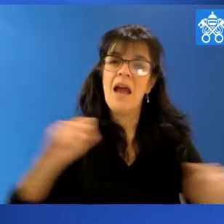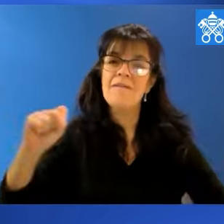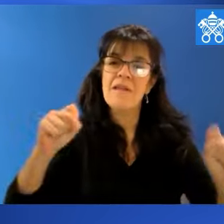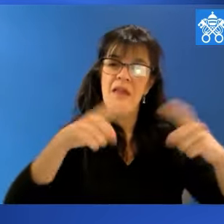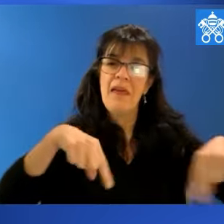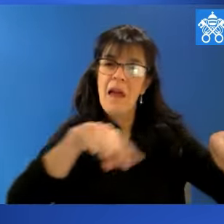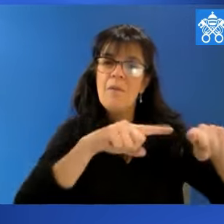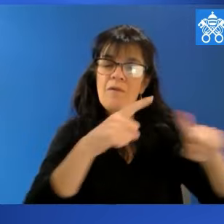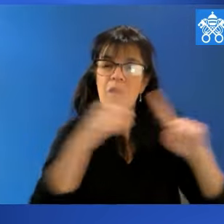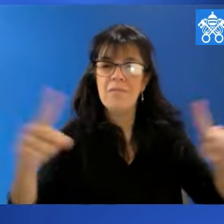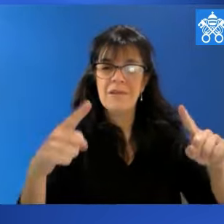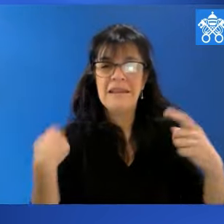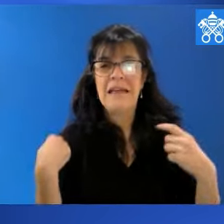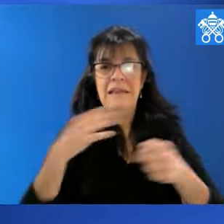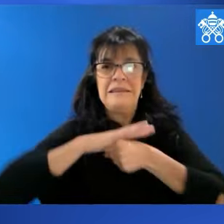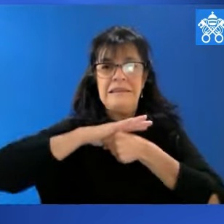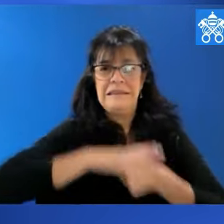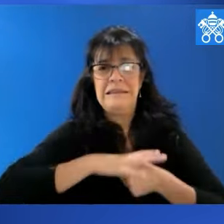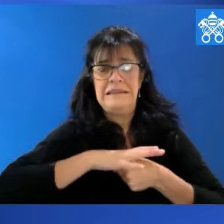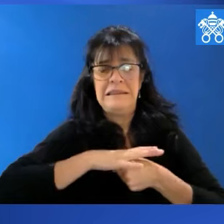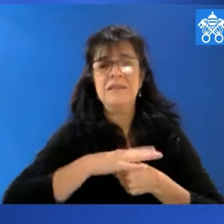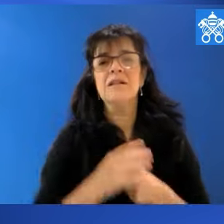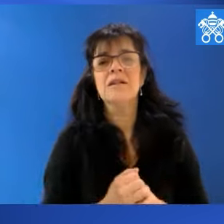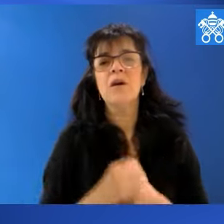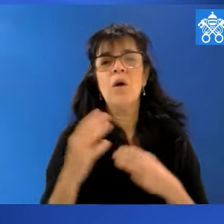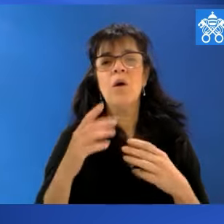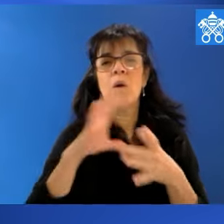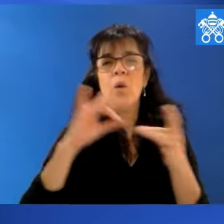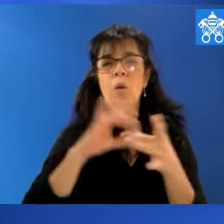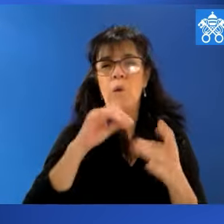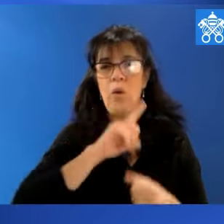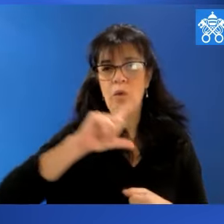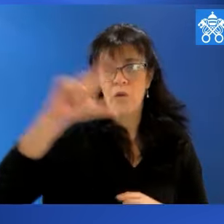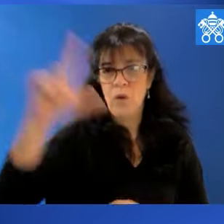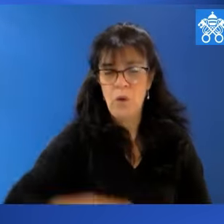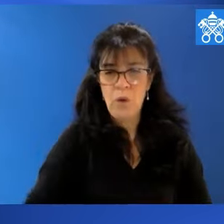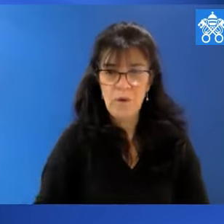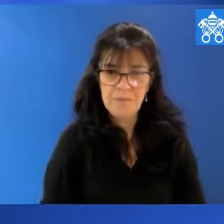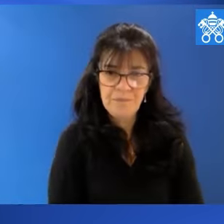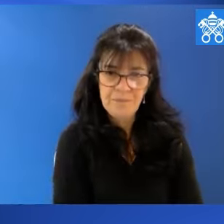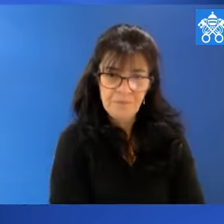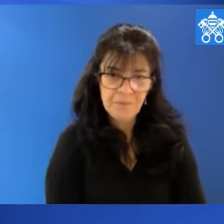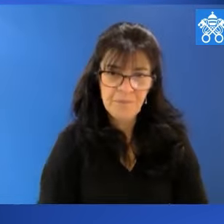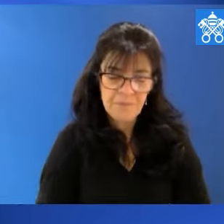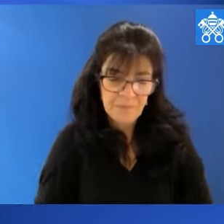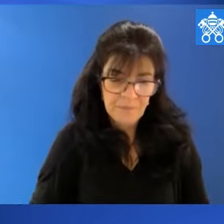them from their distress. The word of the Lord.